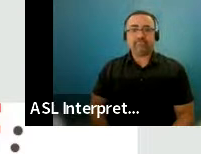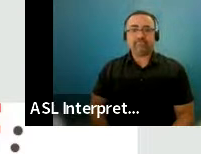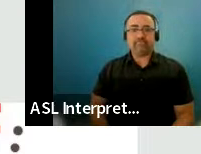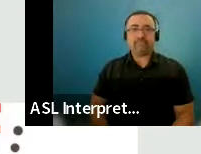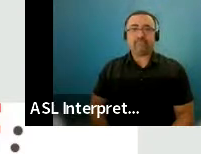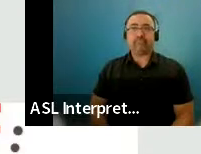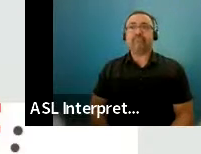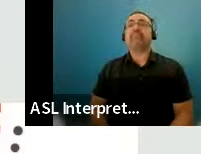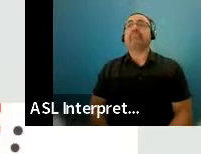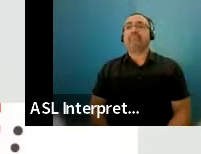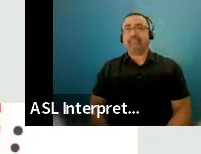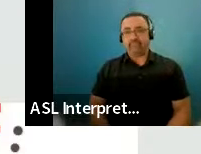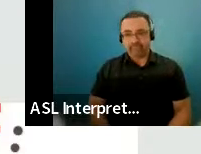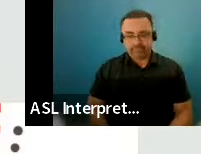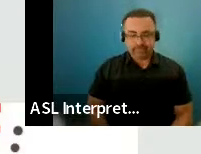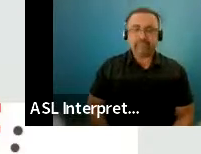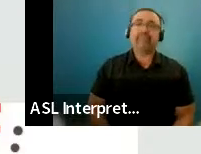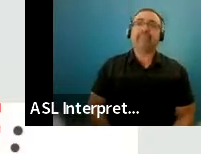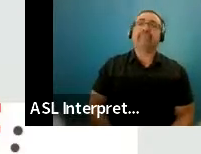Next.